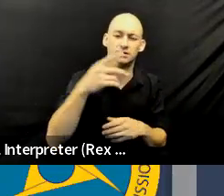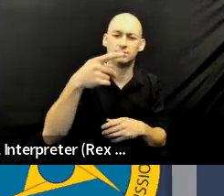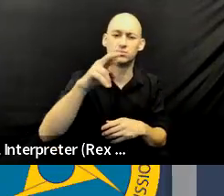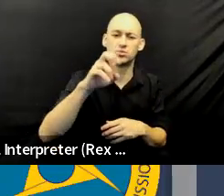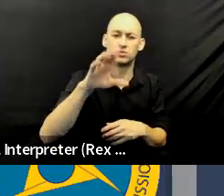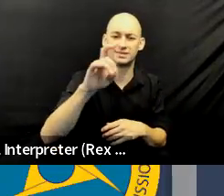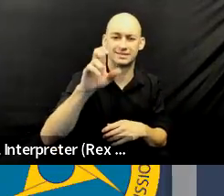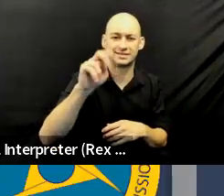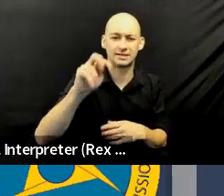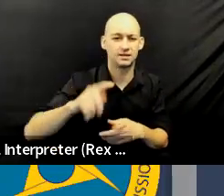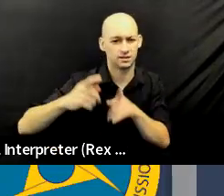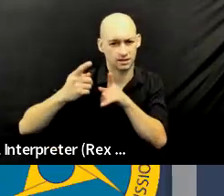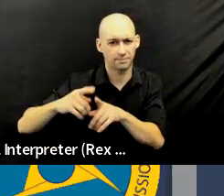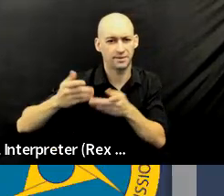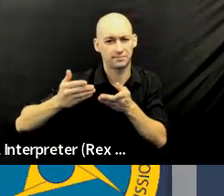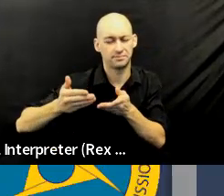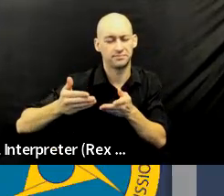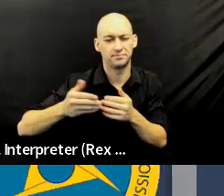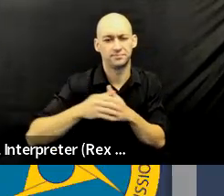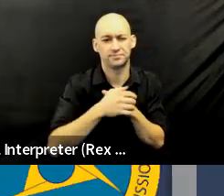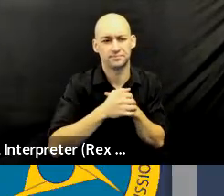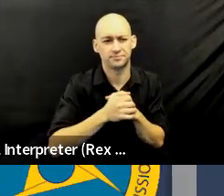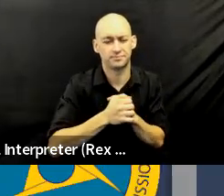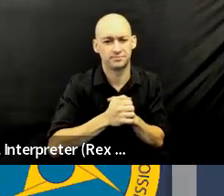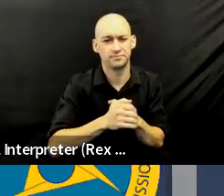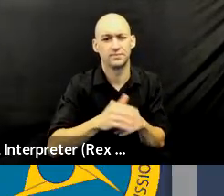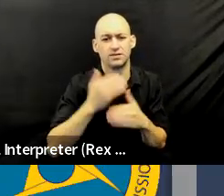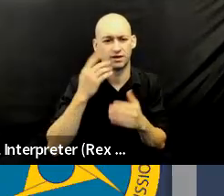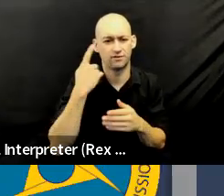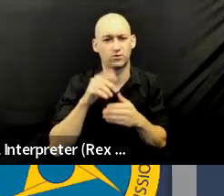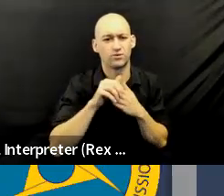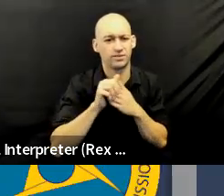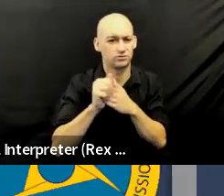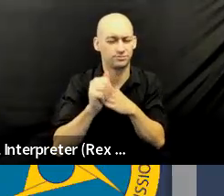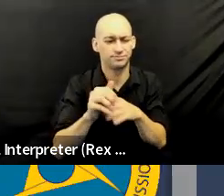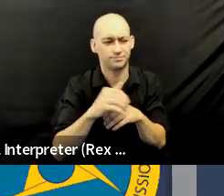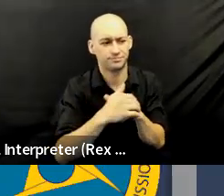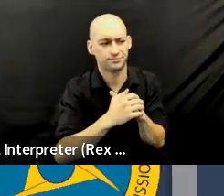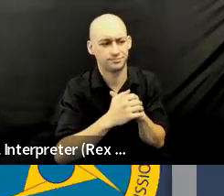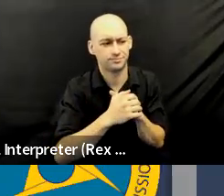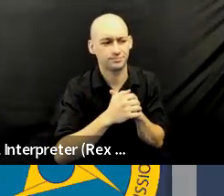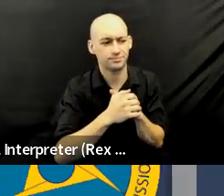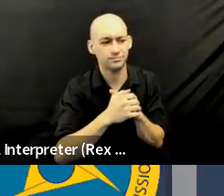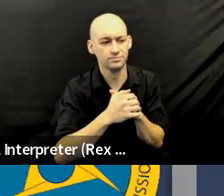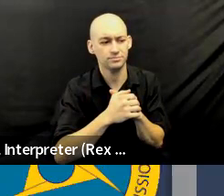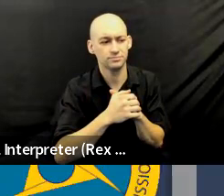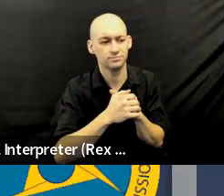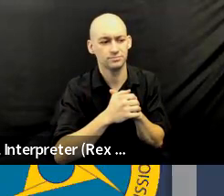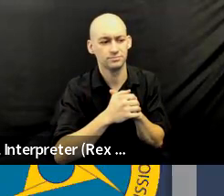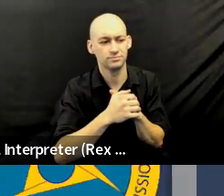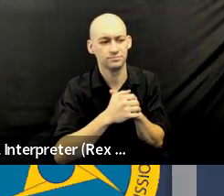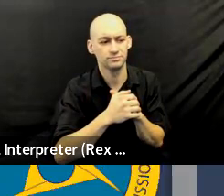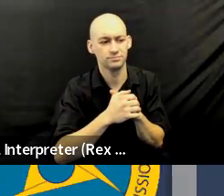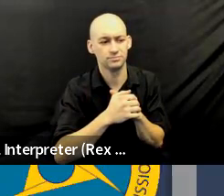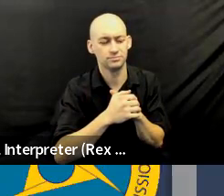again to many of you in the room and to the commission, your leadership as well. Appreciate it. Thank you. Any other